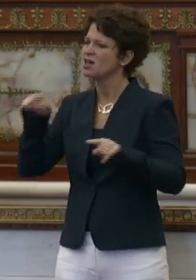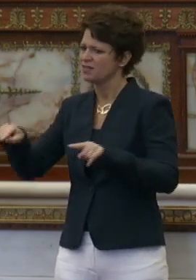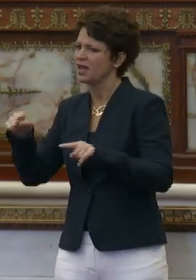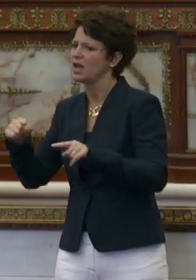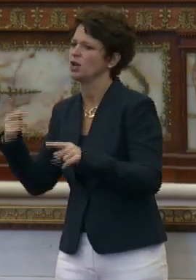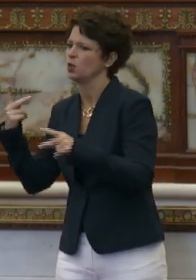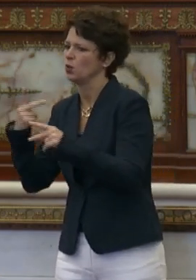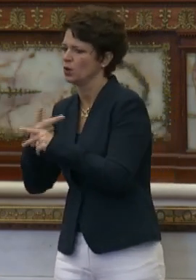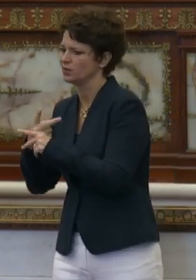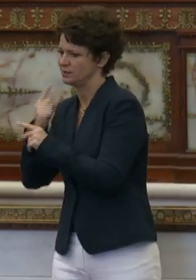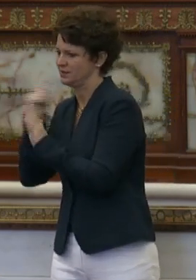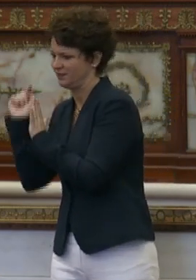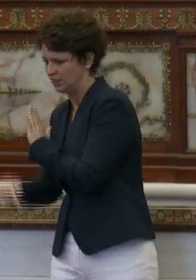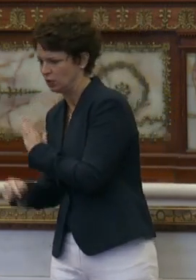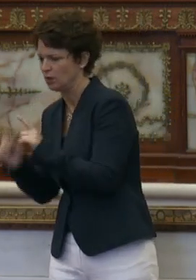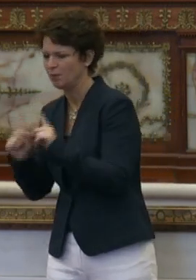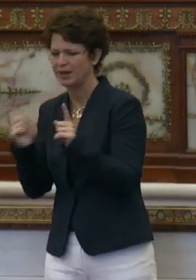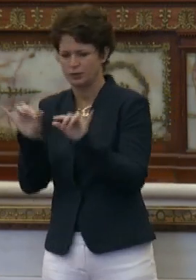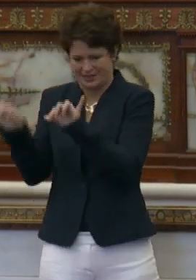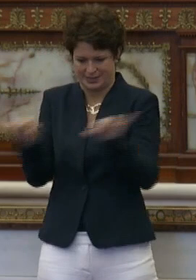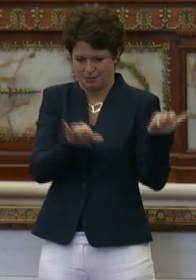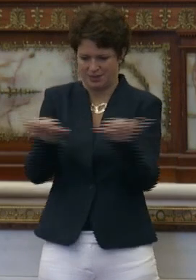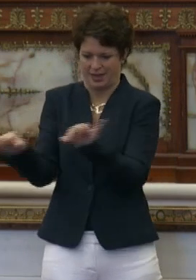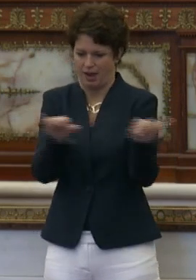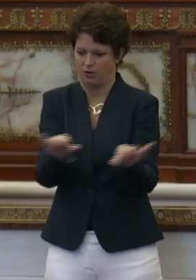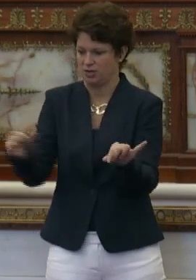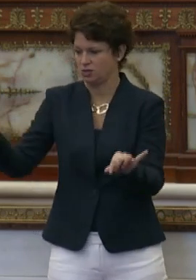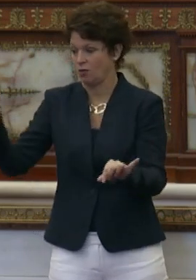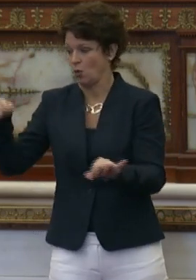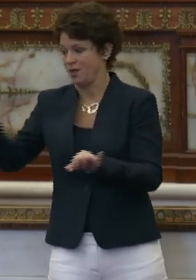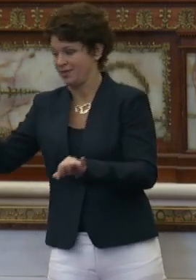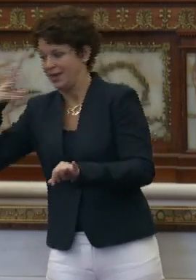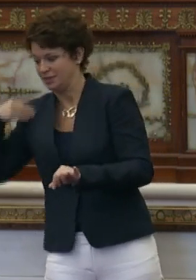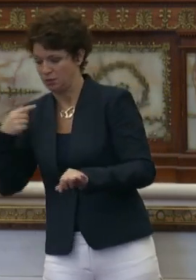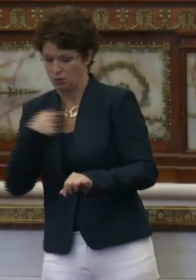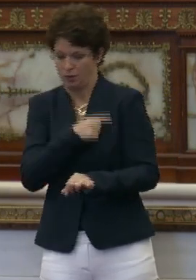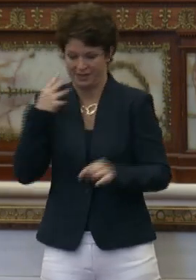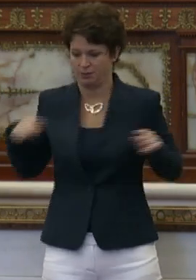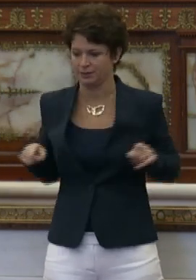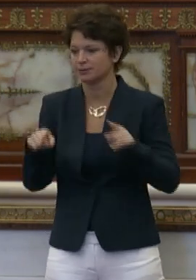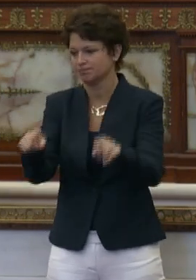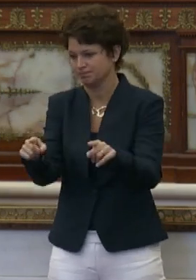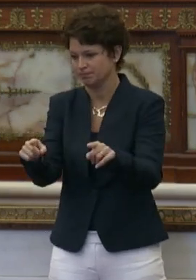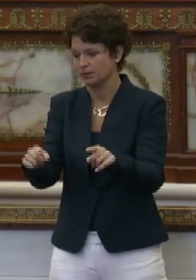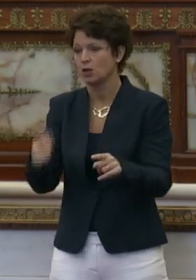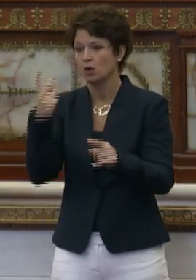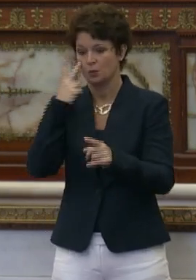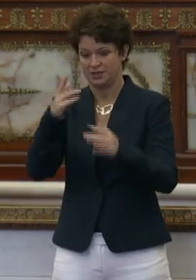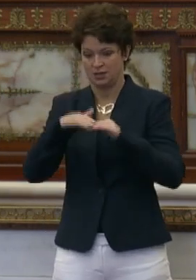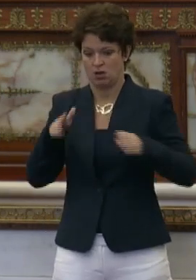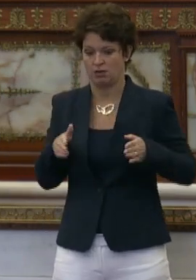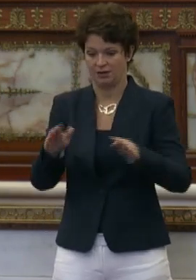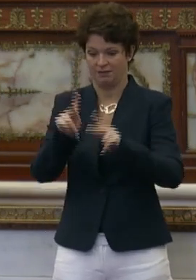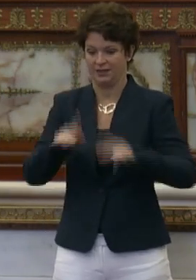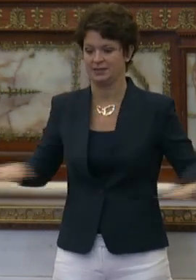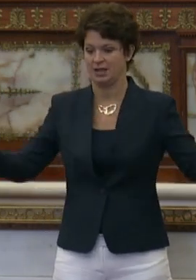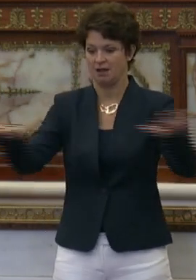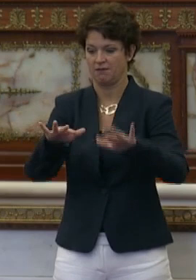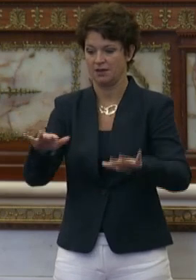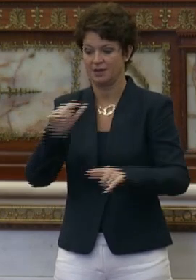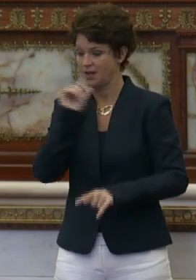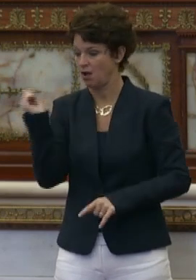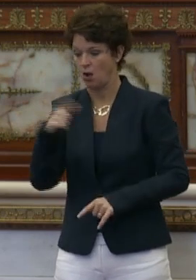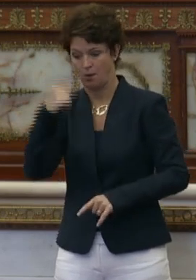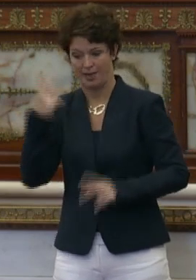it, but similarities. And one of them I want to point out, that what you're seeing on the streets of Philadelphia is not all Black